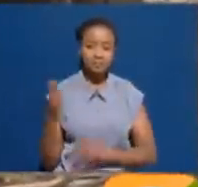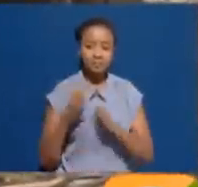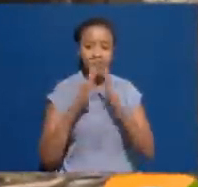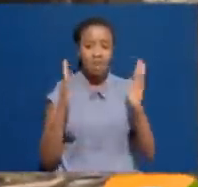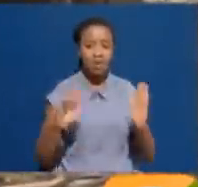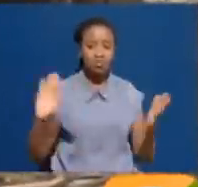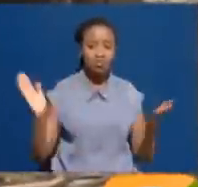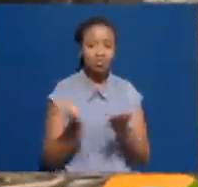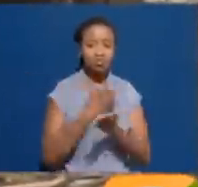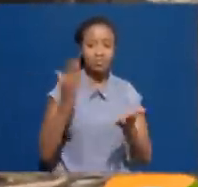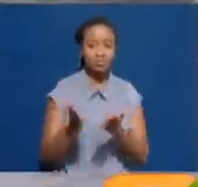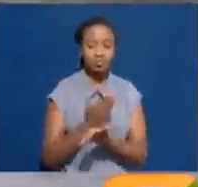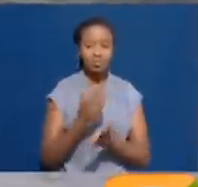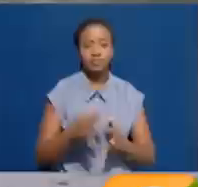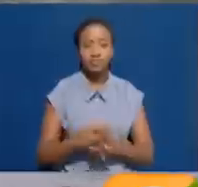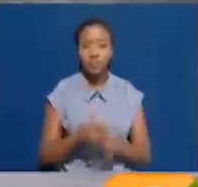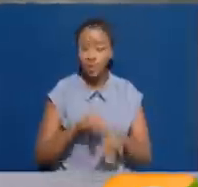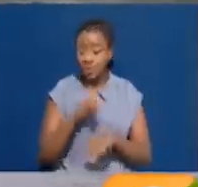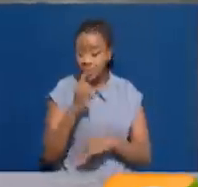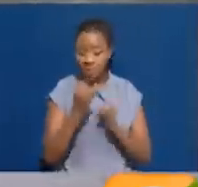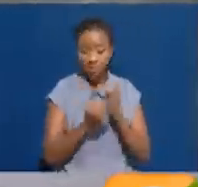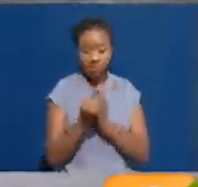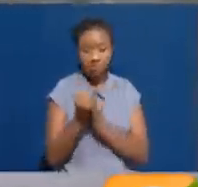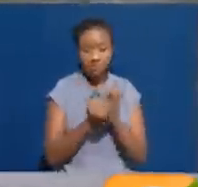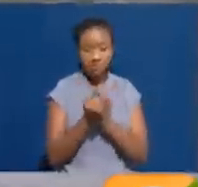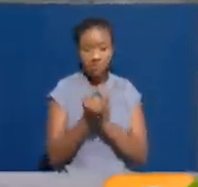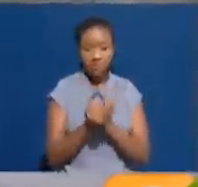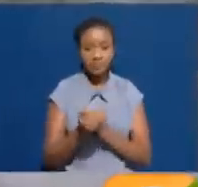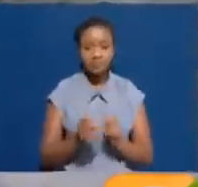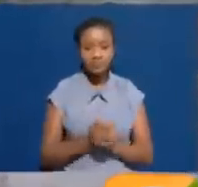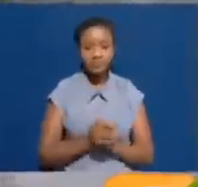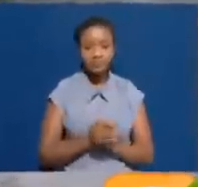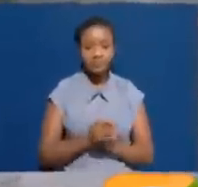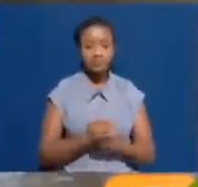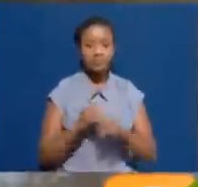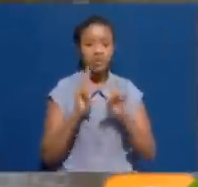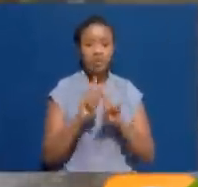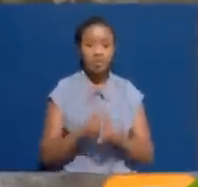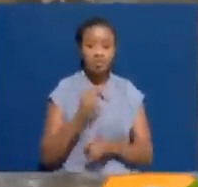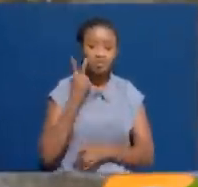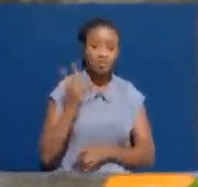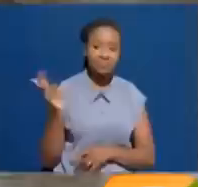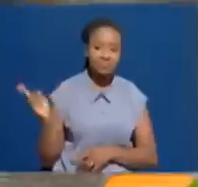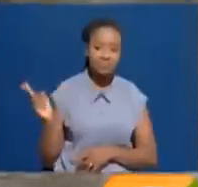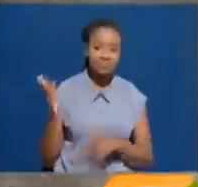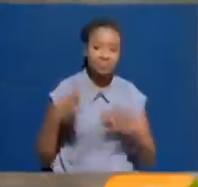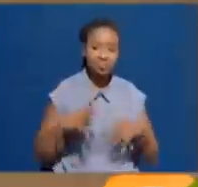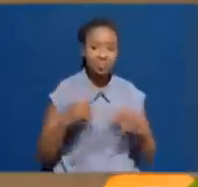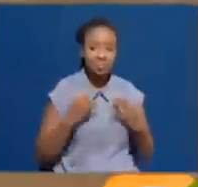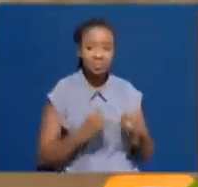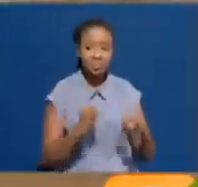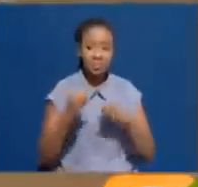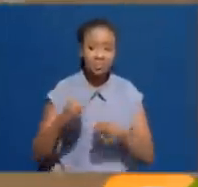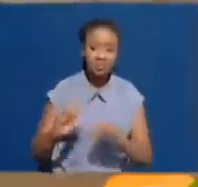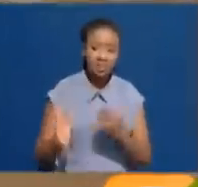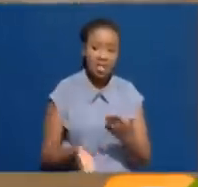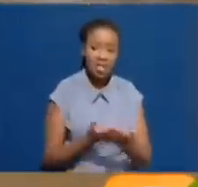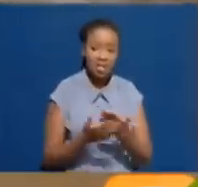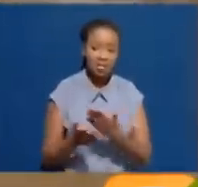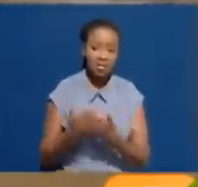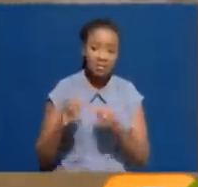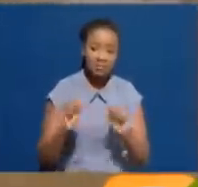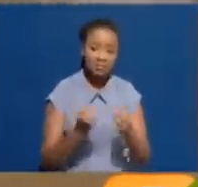that hit the area on Saturday. Residents could be seen trying to salvage whatever was left of their property after